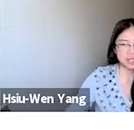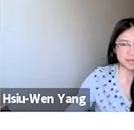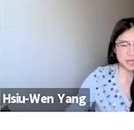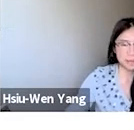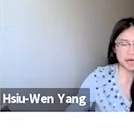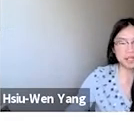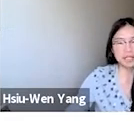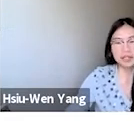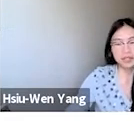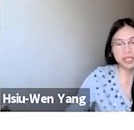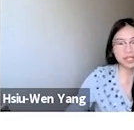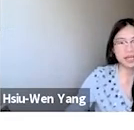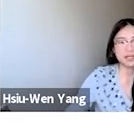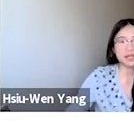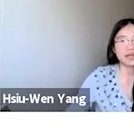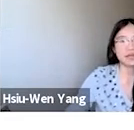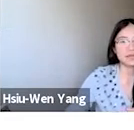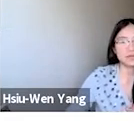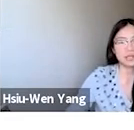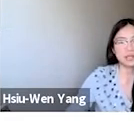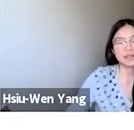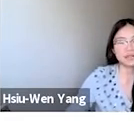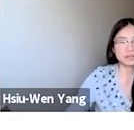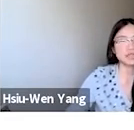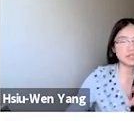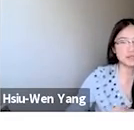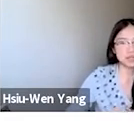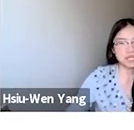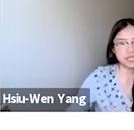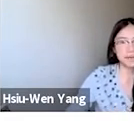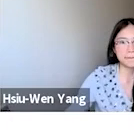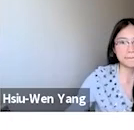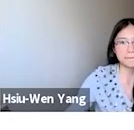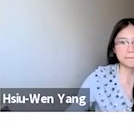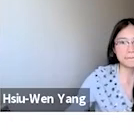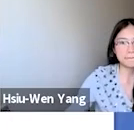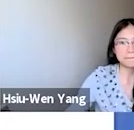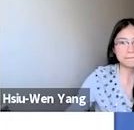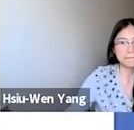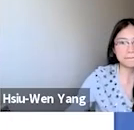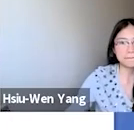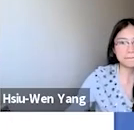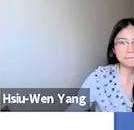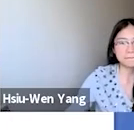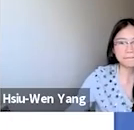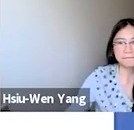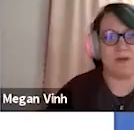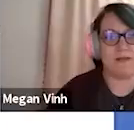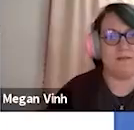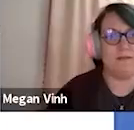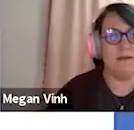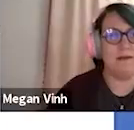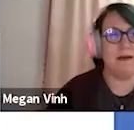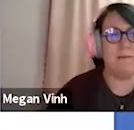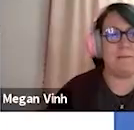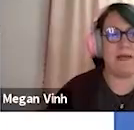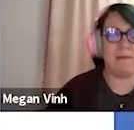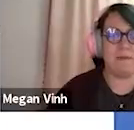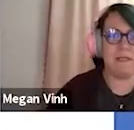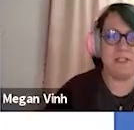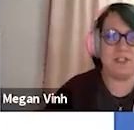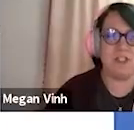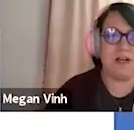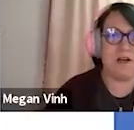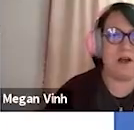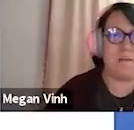share something about inclusion and for and STEM learning. Thanks, Shoen. And